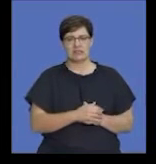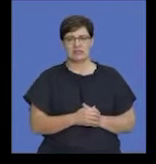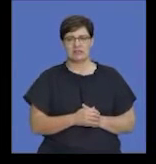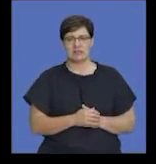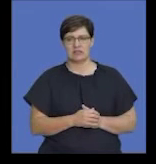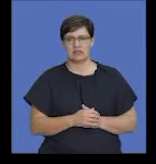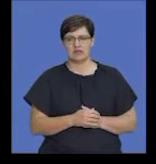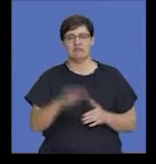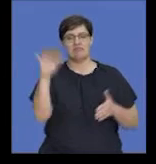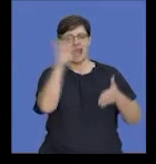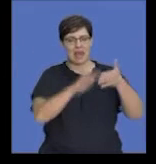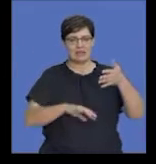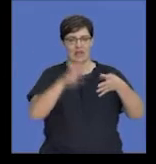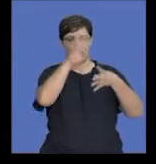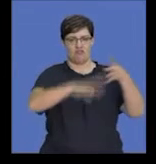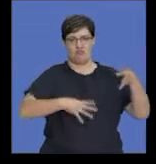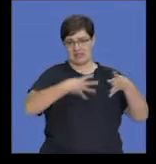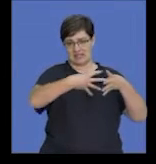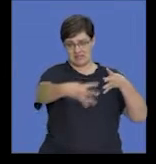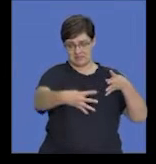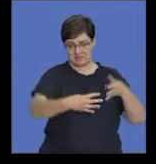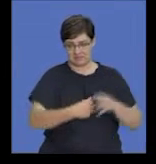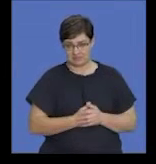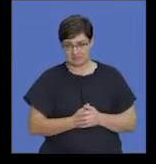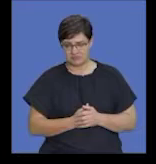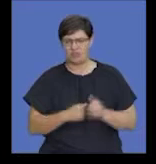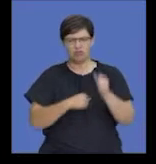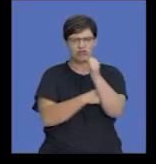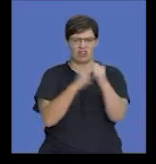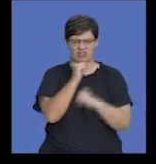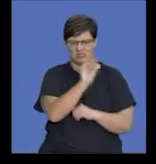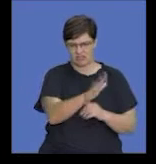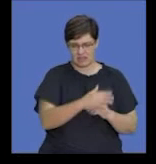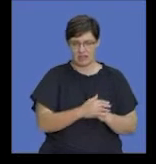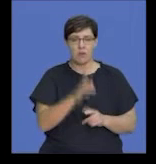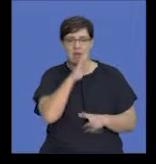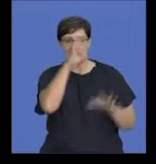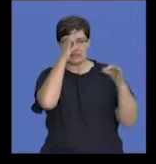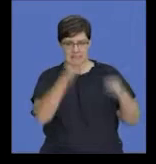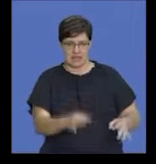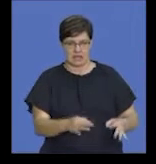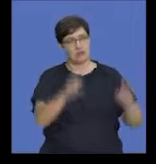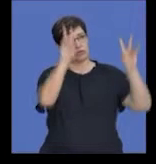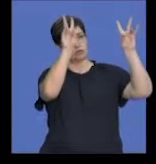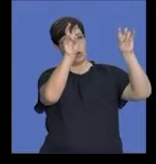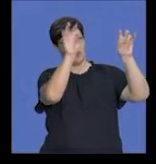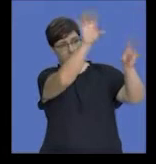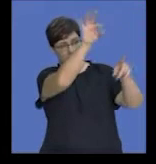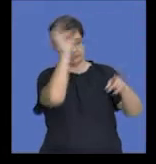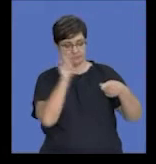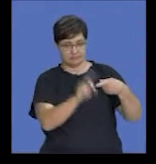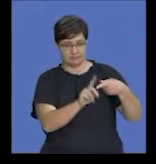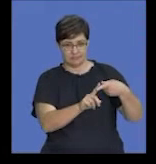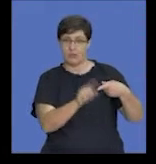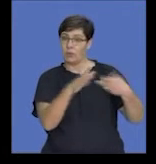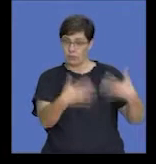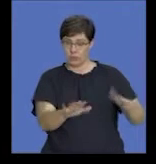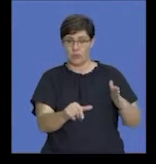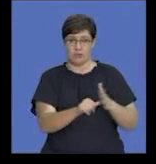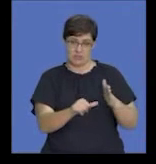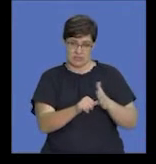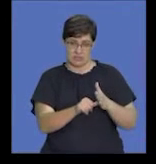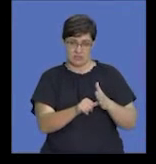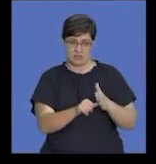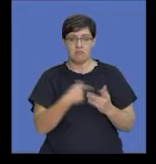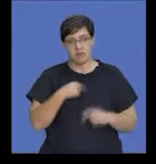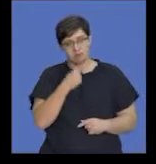look at the essay format. Okay, so you need to decide on your topic, which is very,